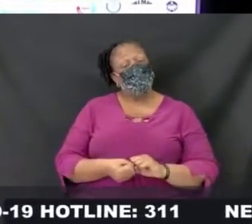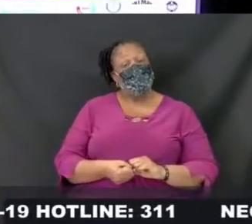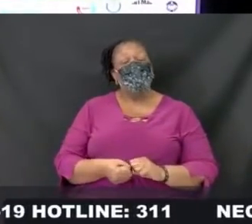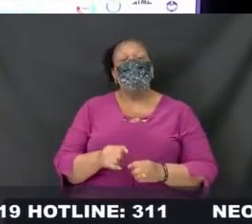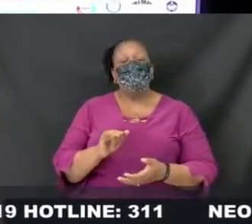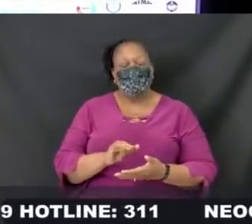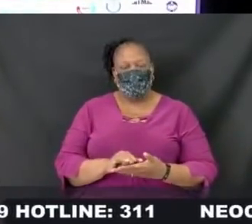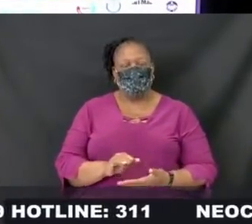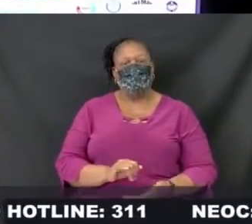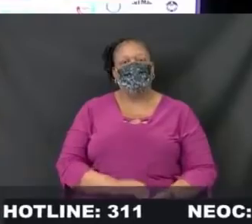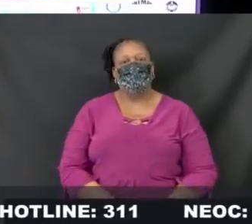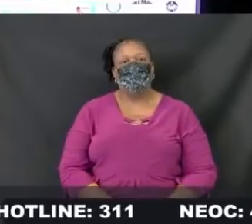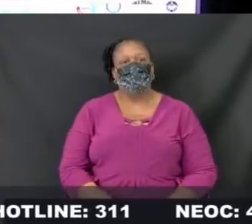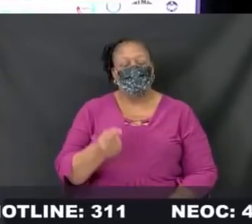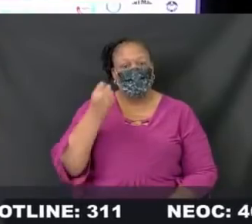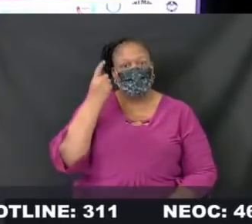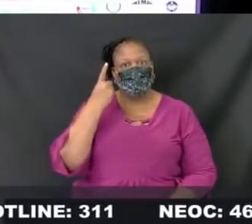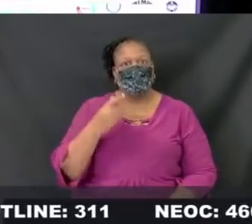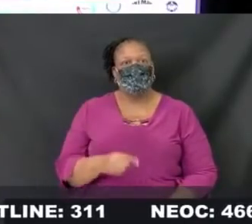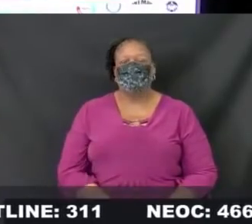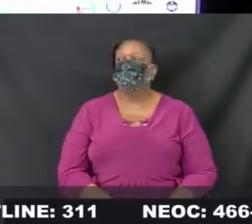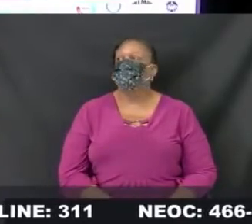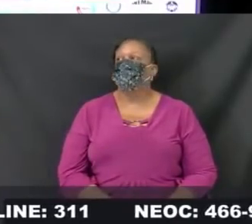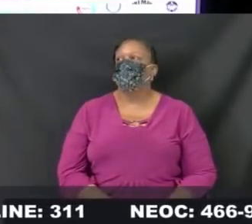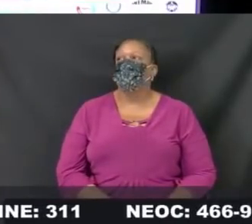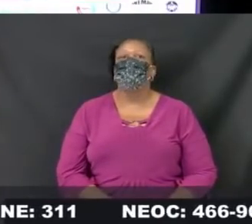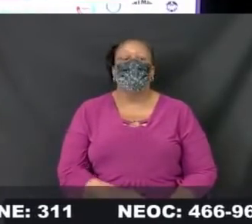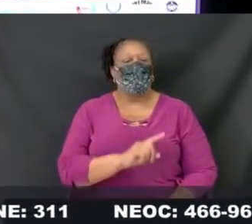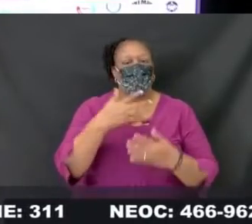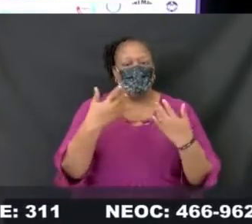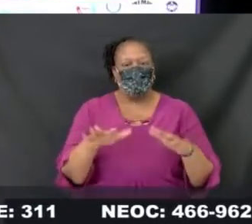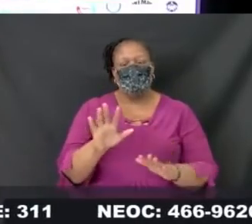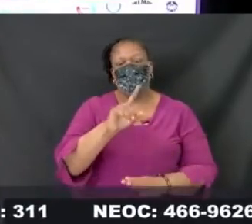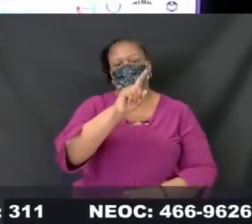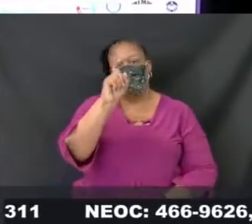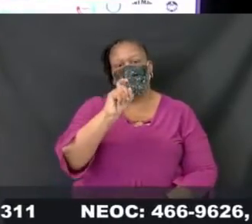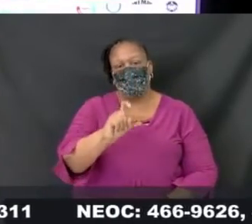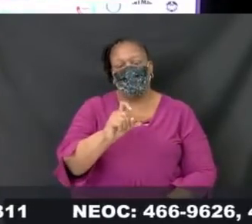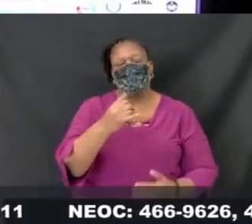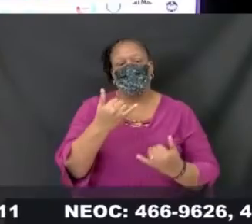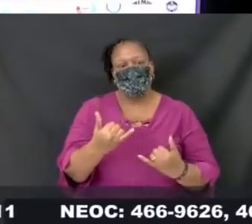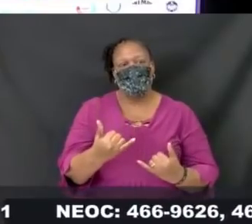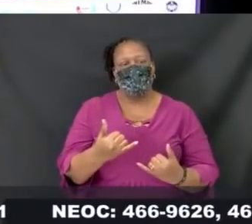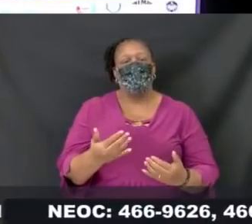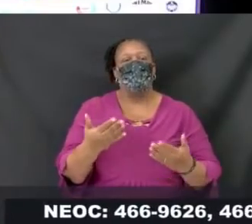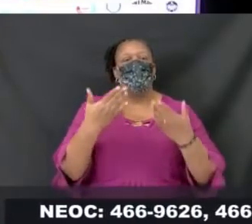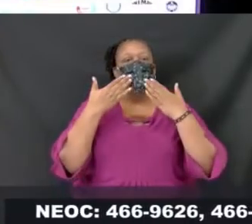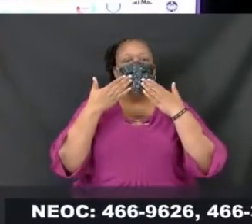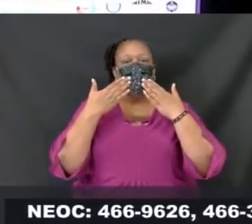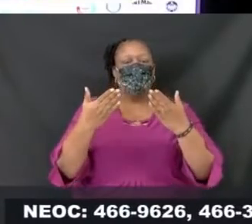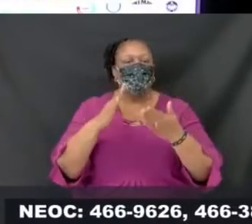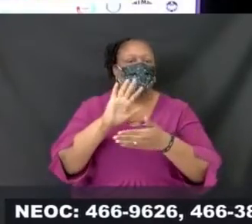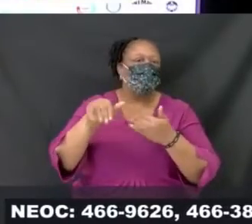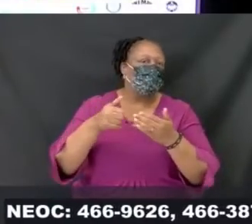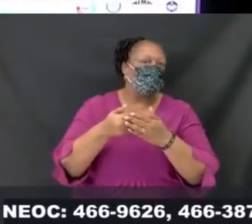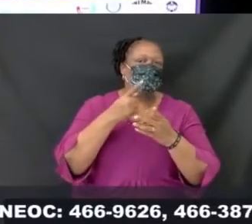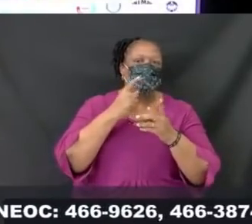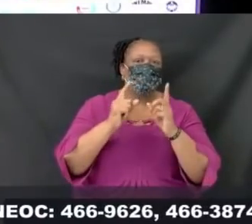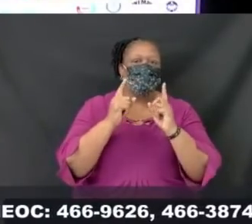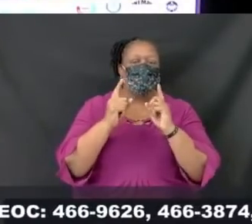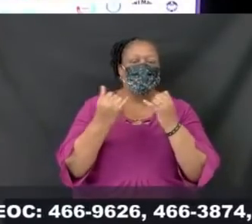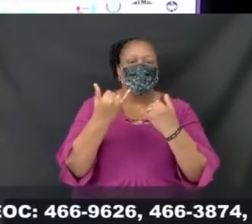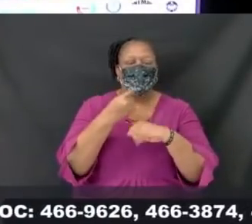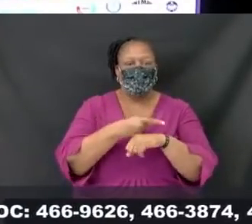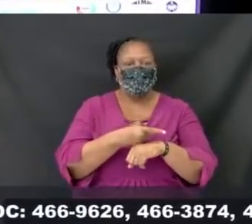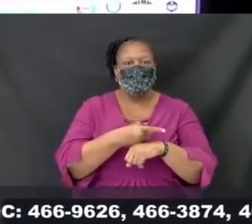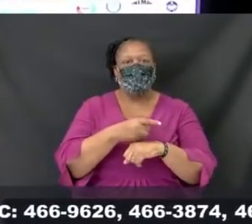That brings us to the end of our question and answer segment. I want to thank all of our presenters, the Superintendent Henry,